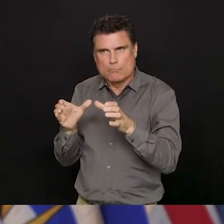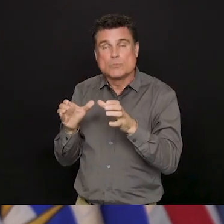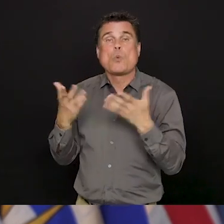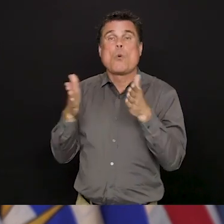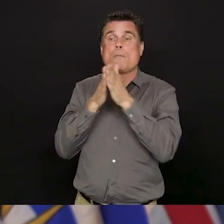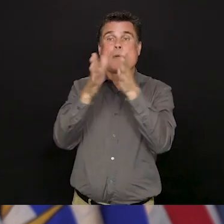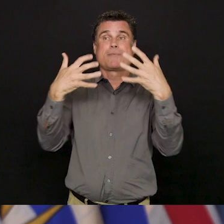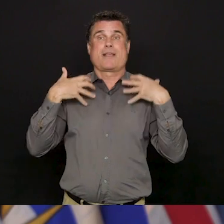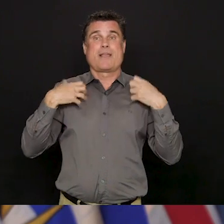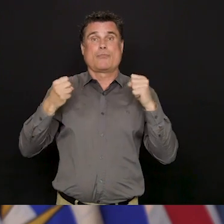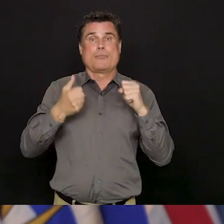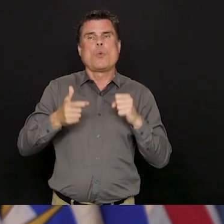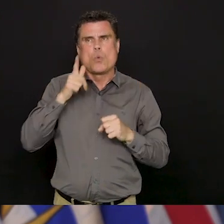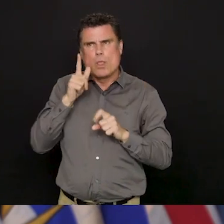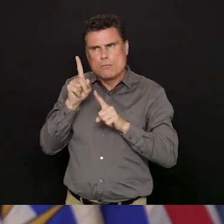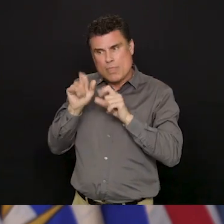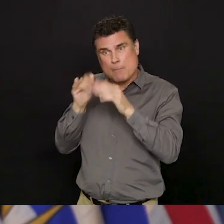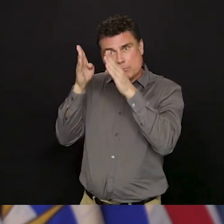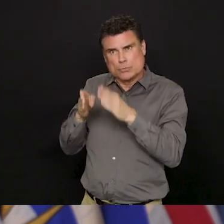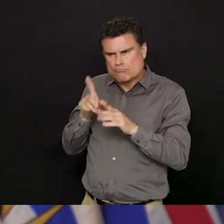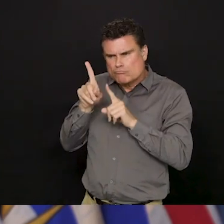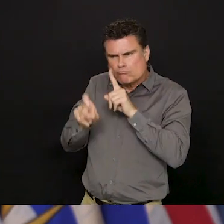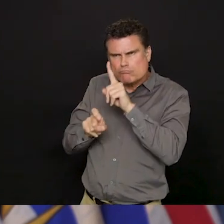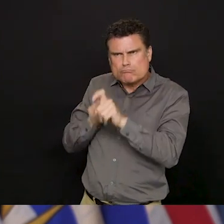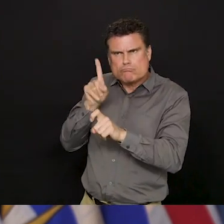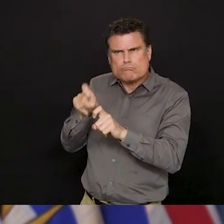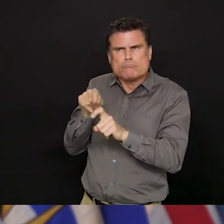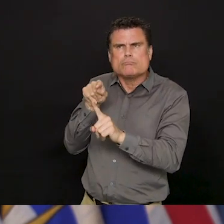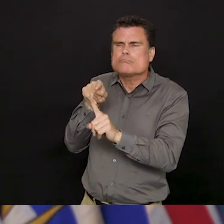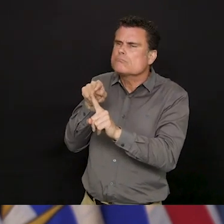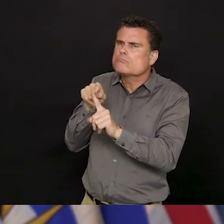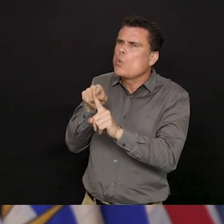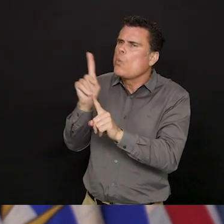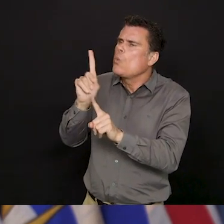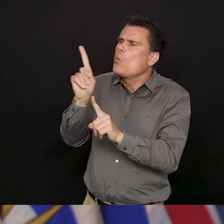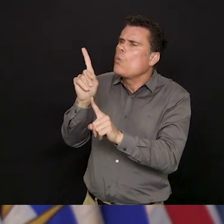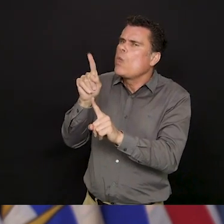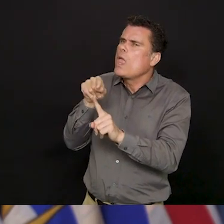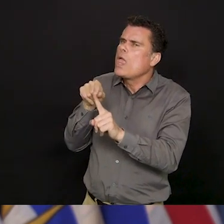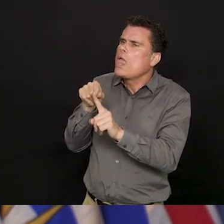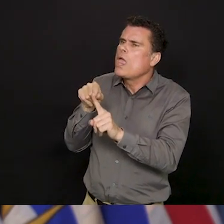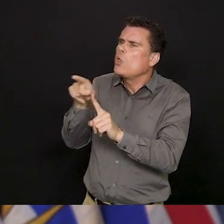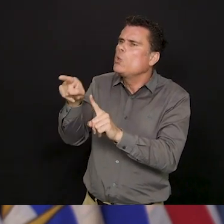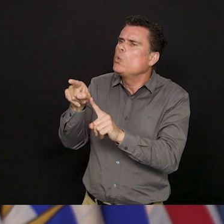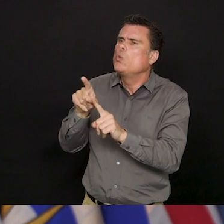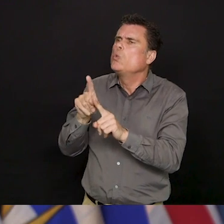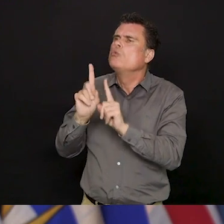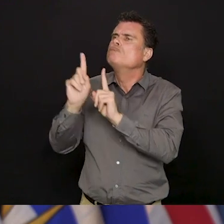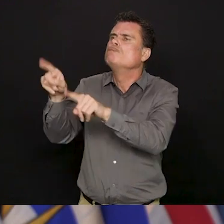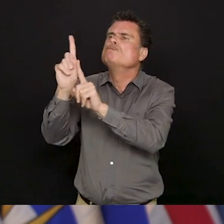their workplace were ill. So an inspection was done at the workplace. Vancouver Coastal Health went there